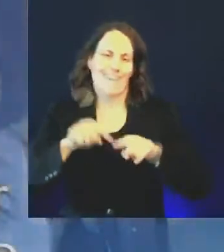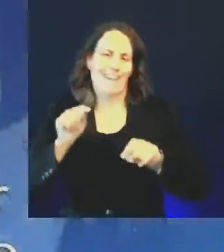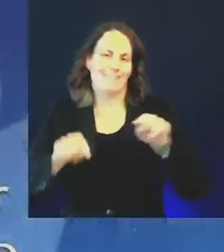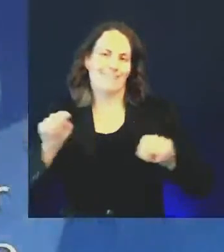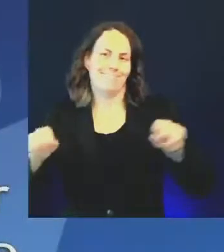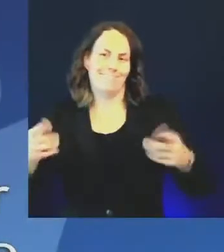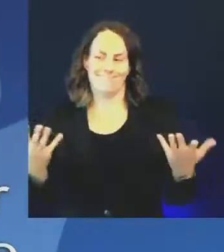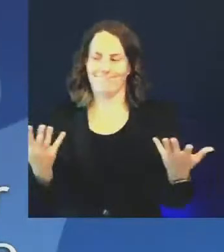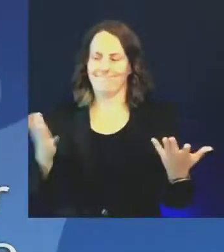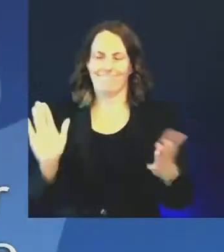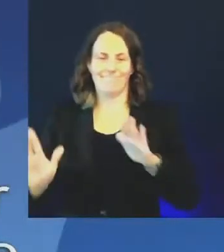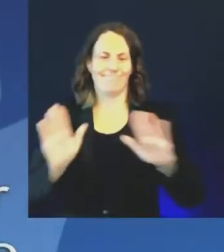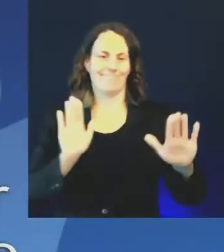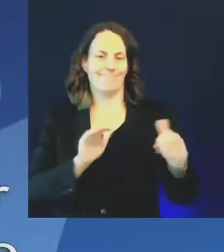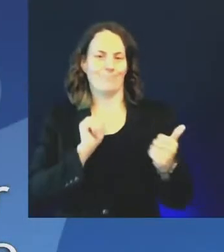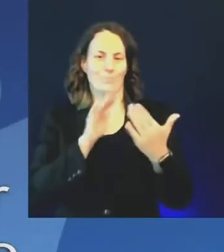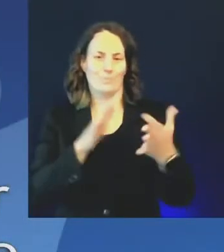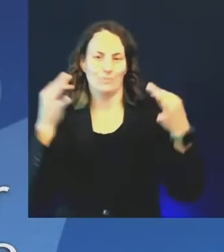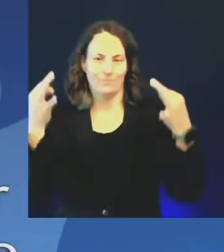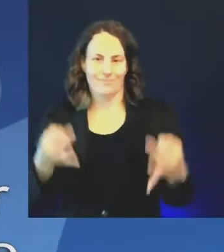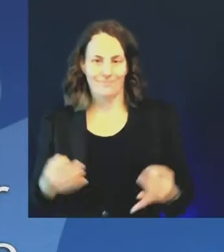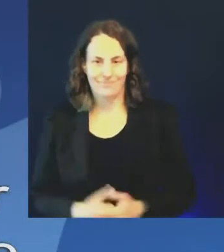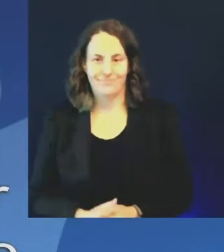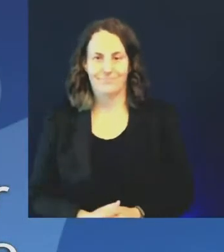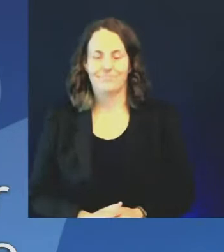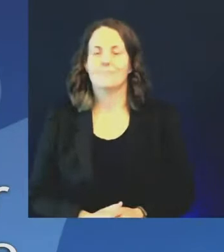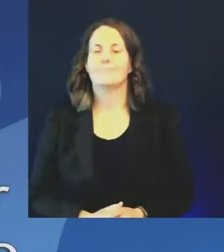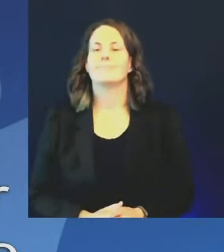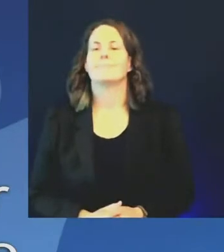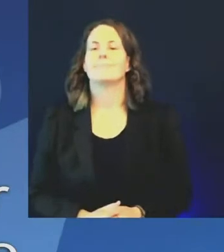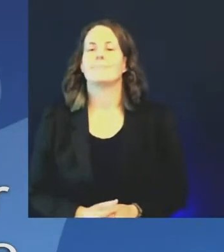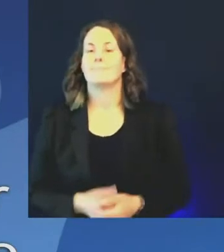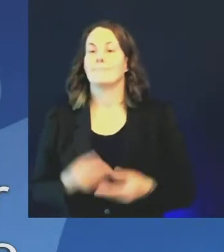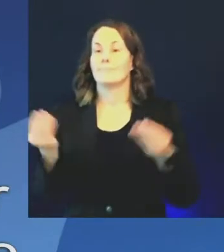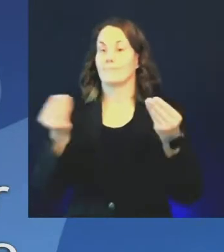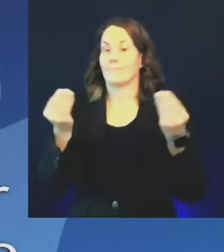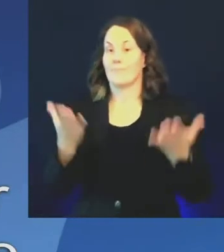Thank you for that. Let's go now to Denise Lockwood, Racine County I.